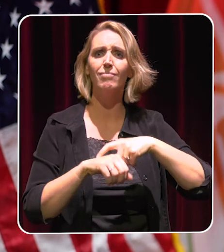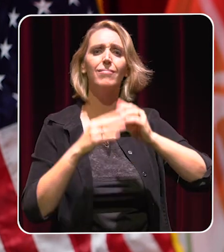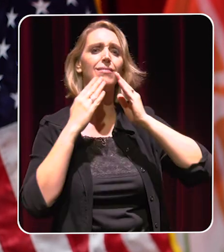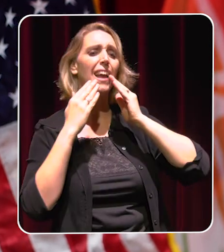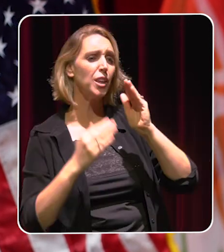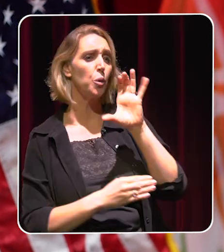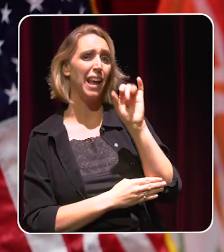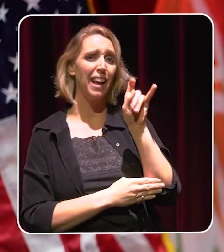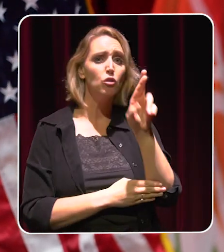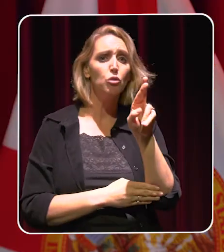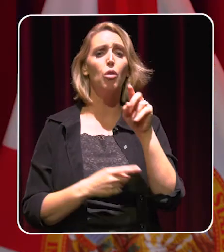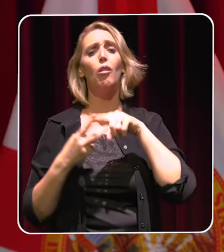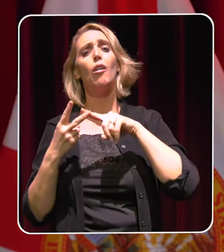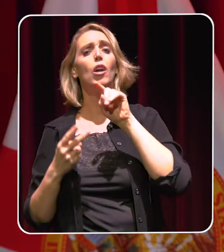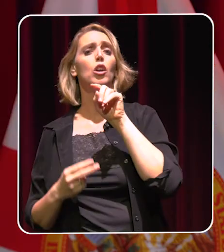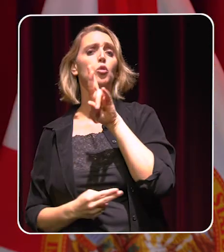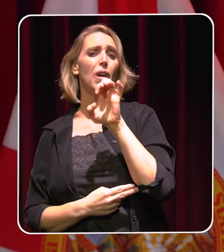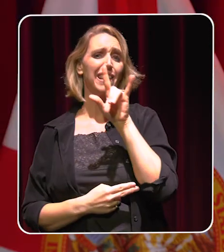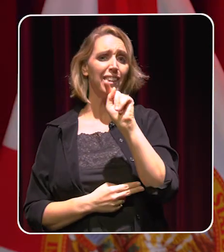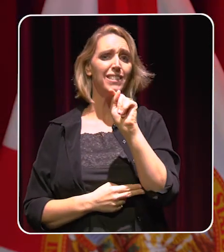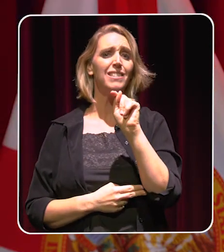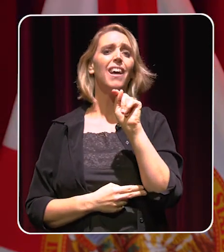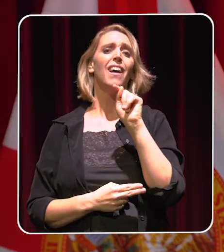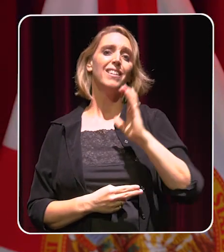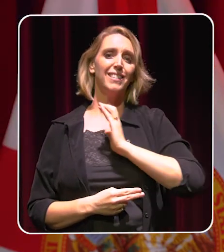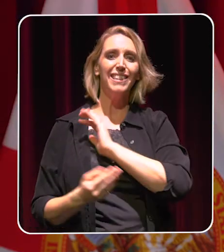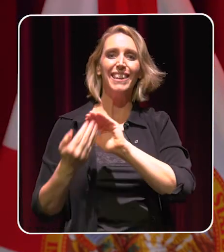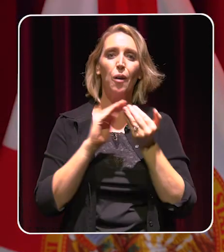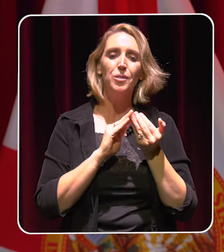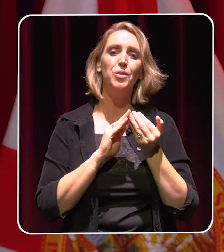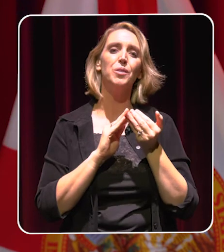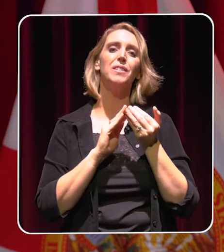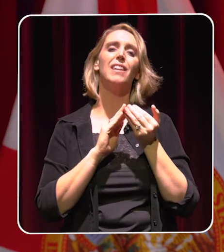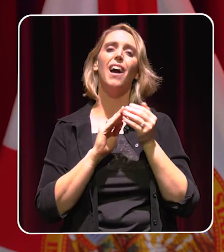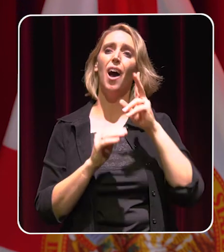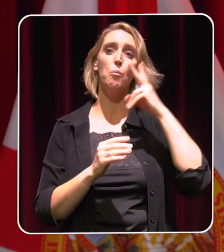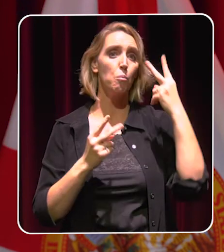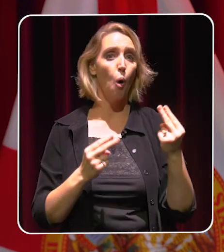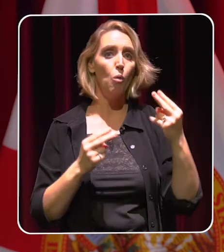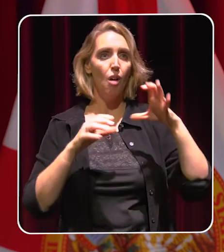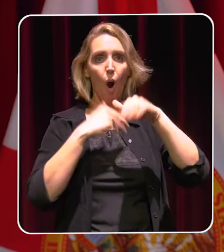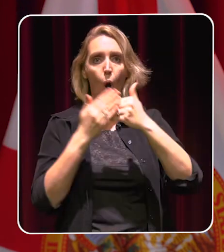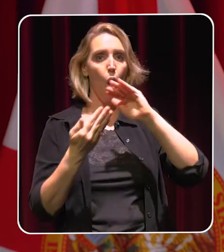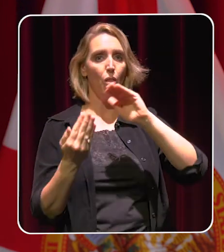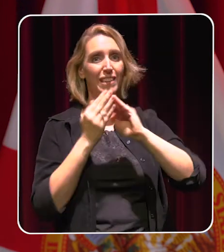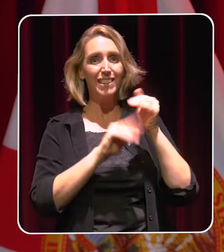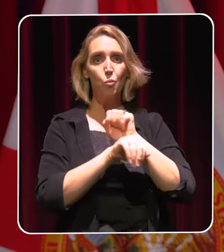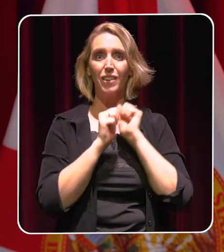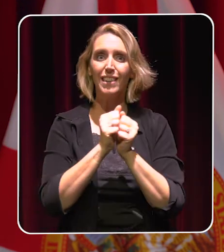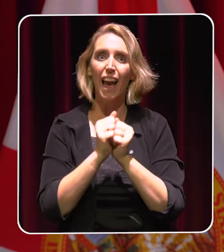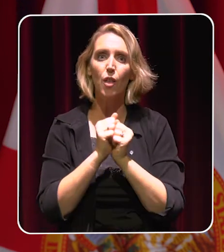Mayors Buckhorn and Castor, Mayors Creticus and Hibbard, city councils and county commissions on both sides of the bay,